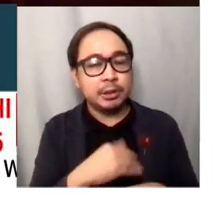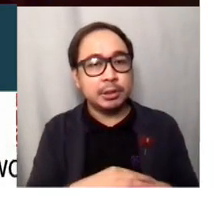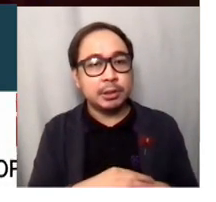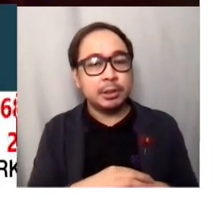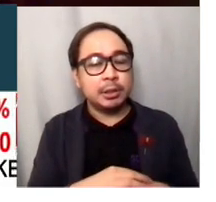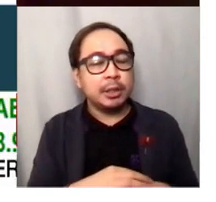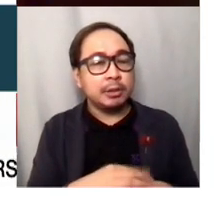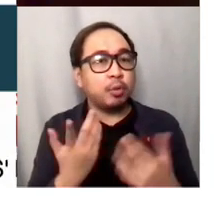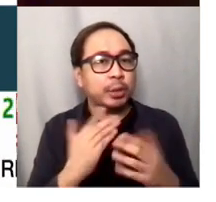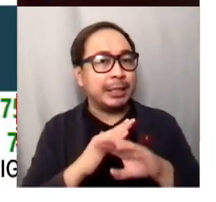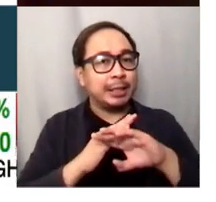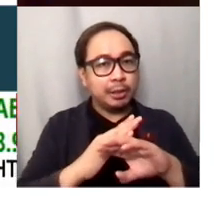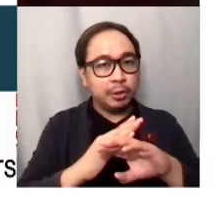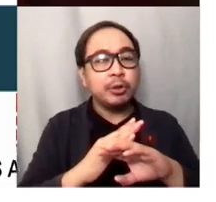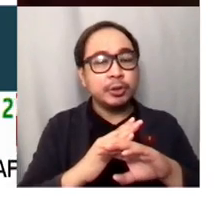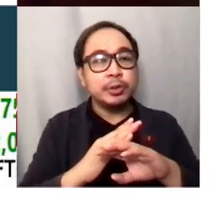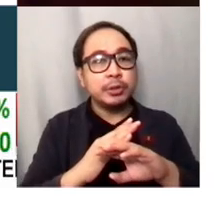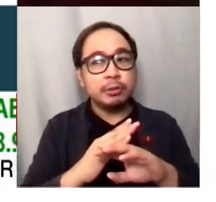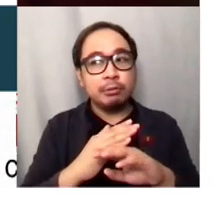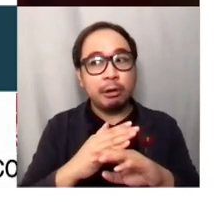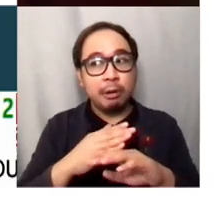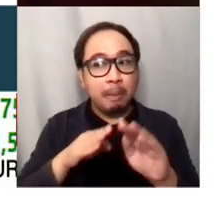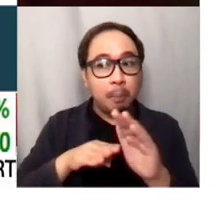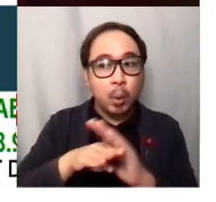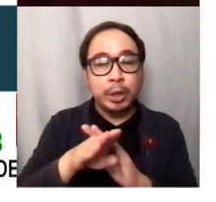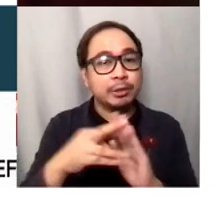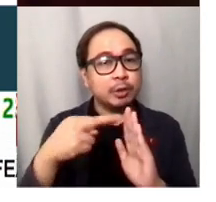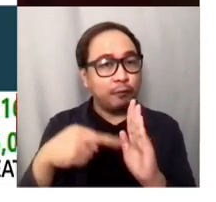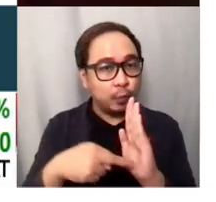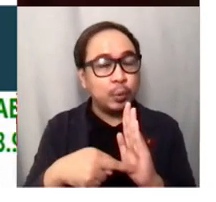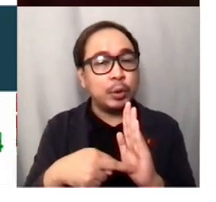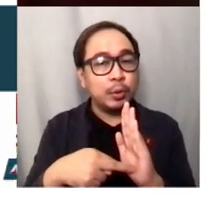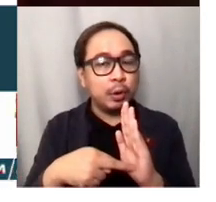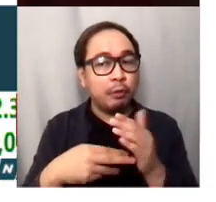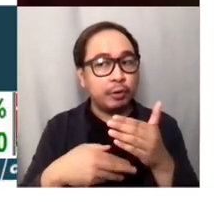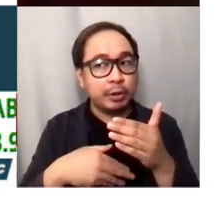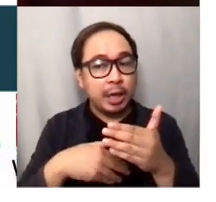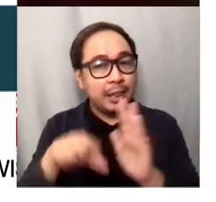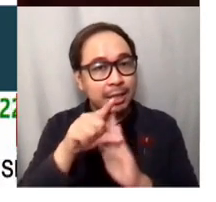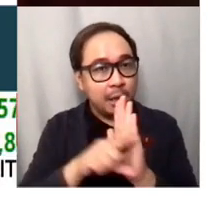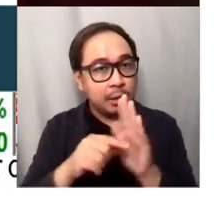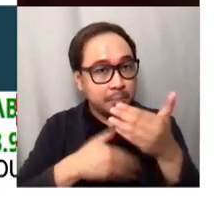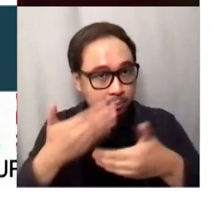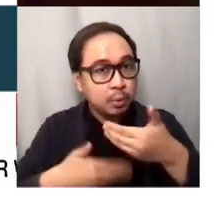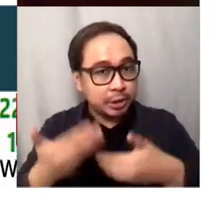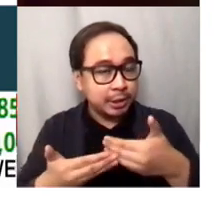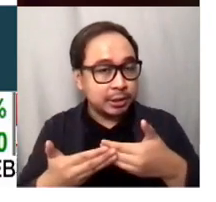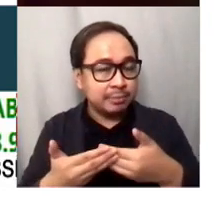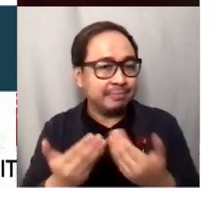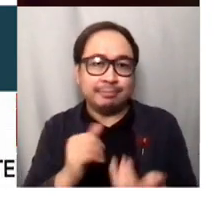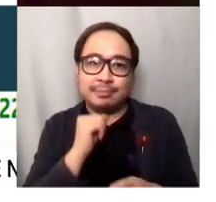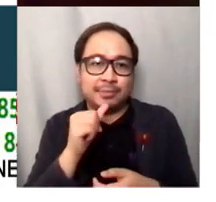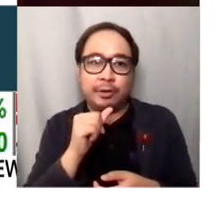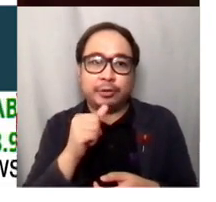It hinders the progress of the rule of law and the legal processes. And it is not good